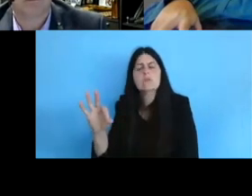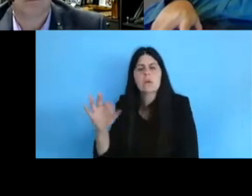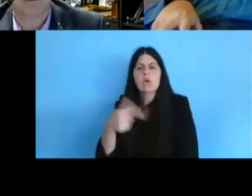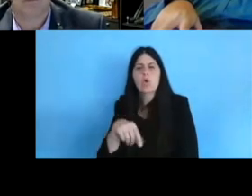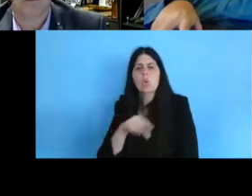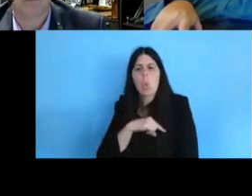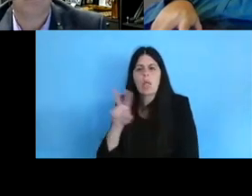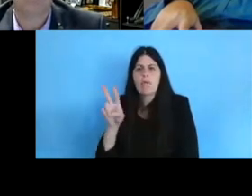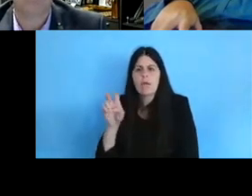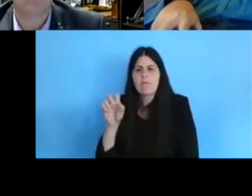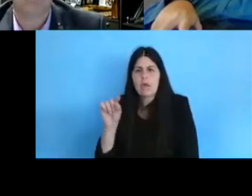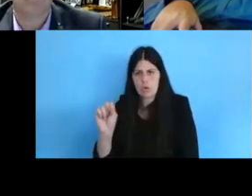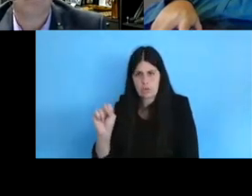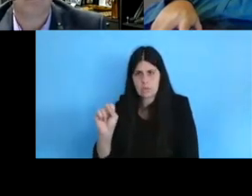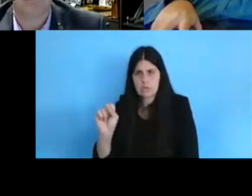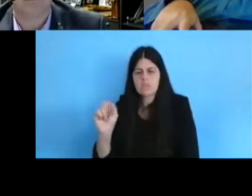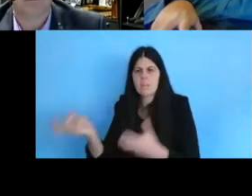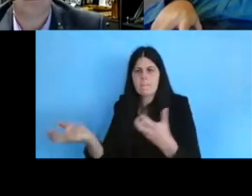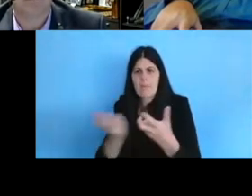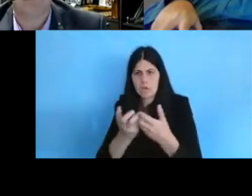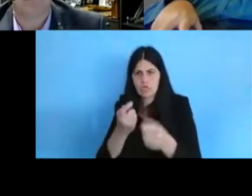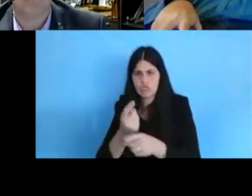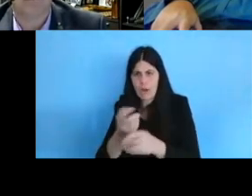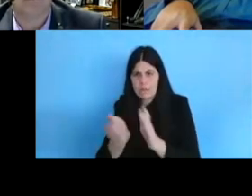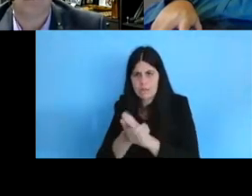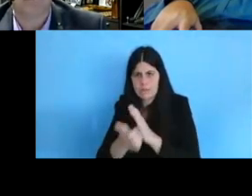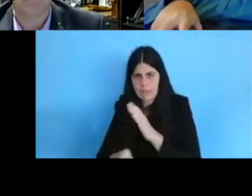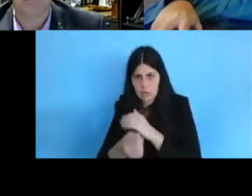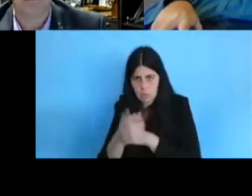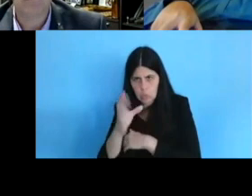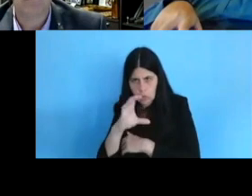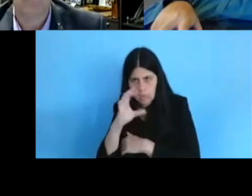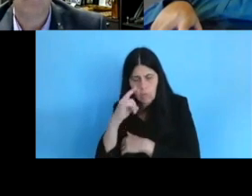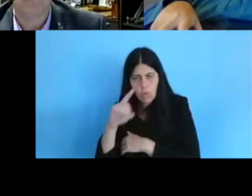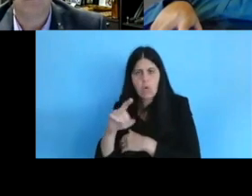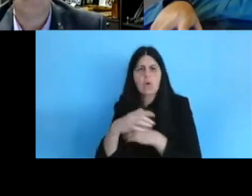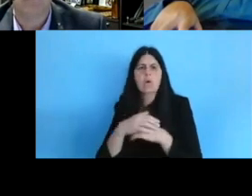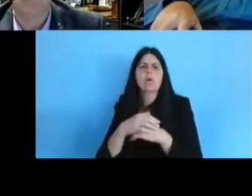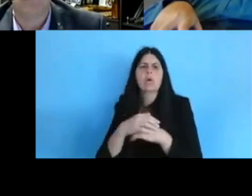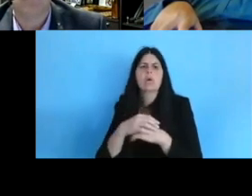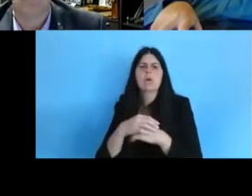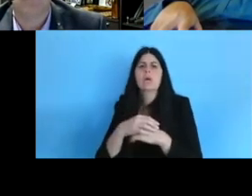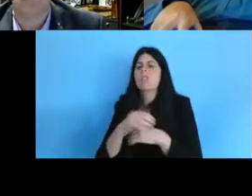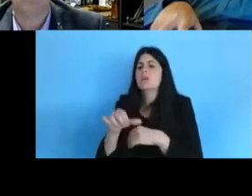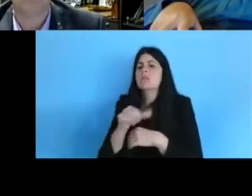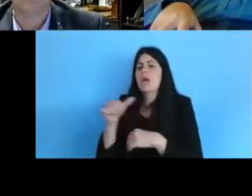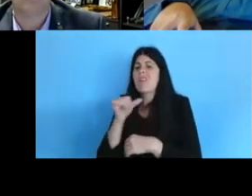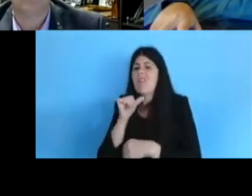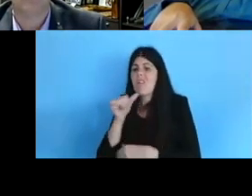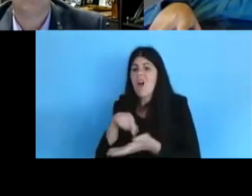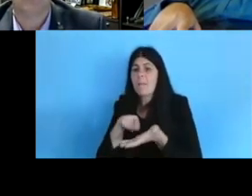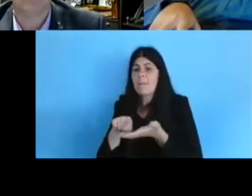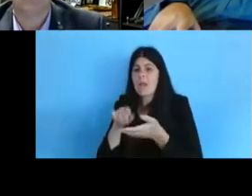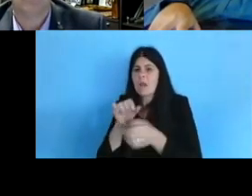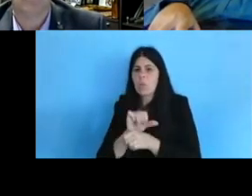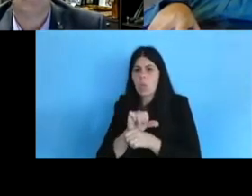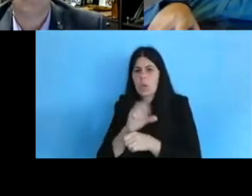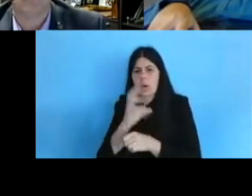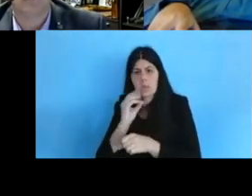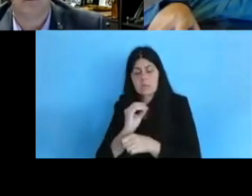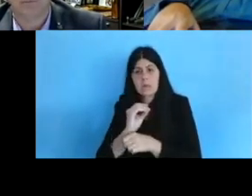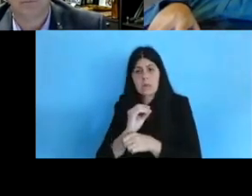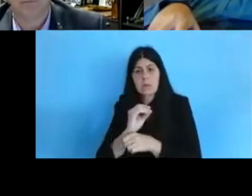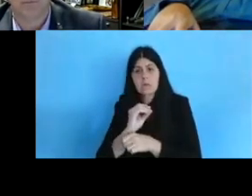for. They help with accommodations. We have, if you're a federal agency, we have the non-paid work experience where you can actually bring a